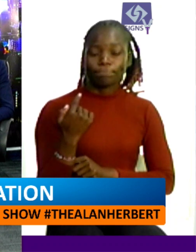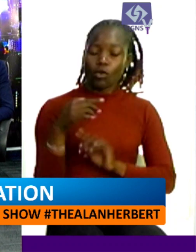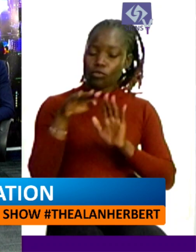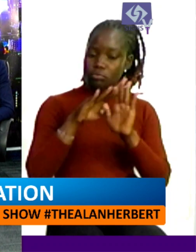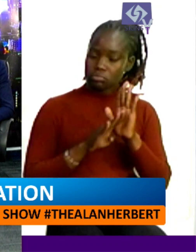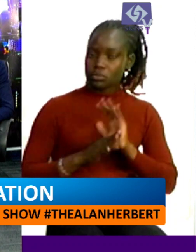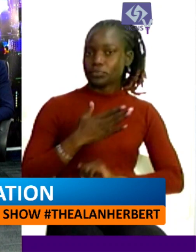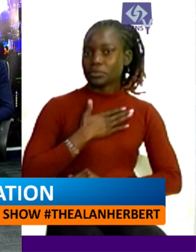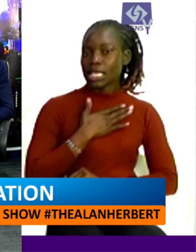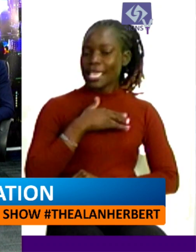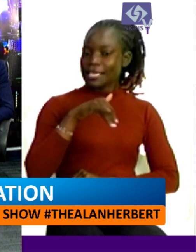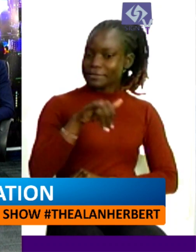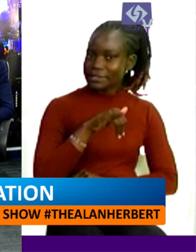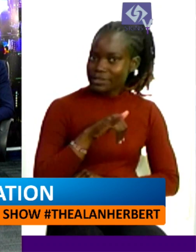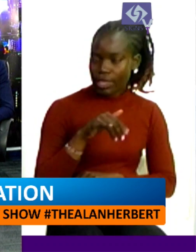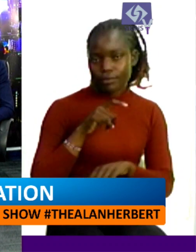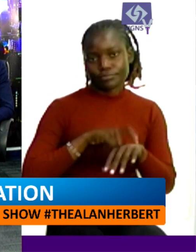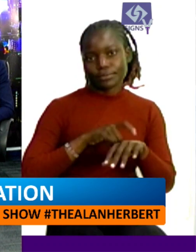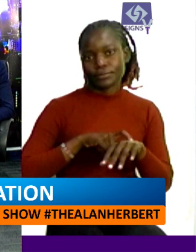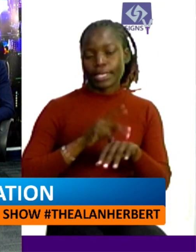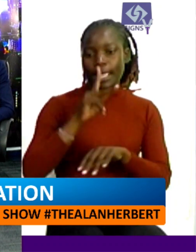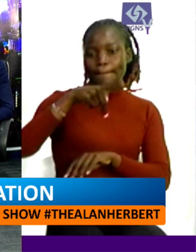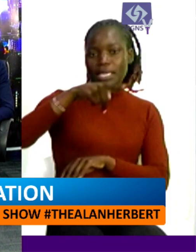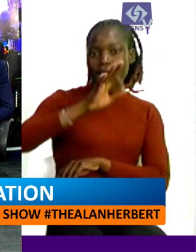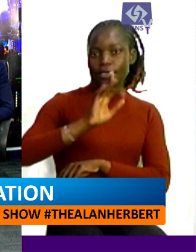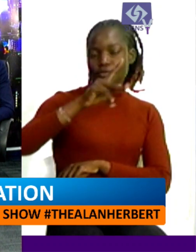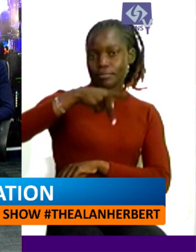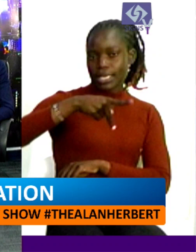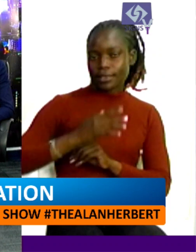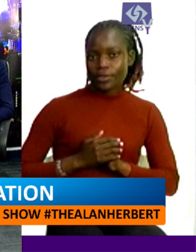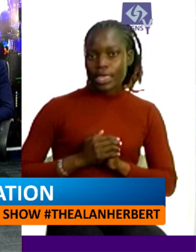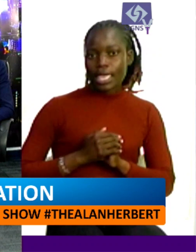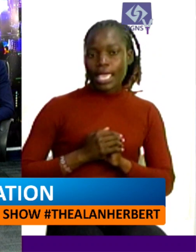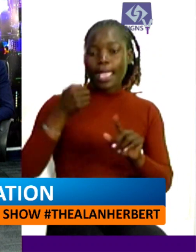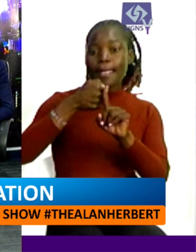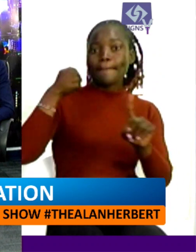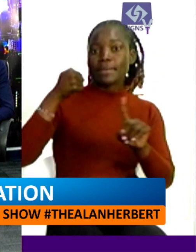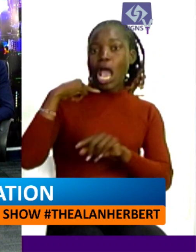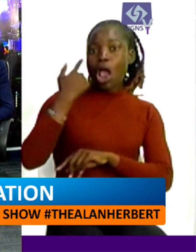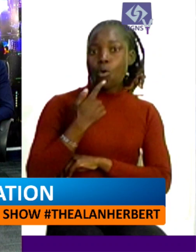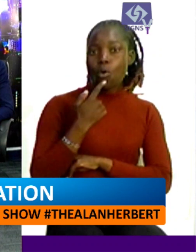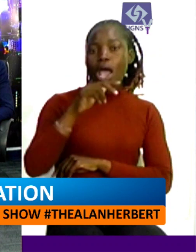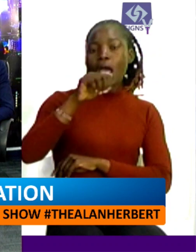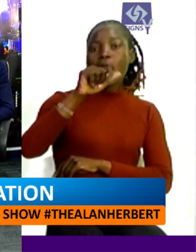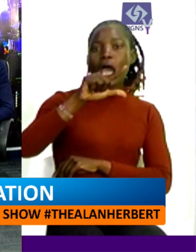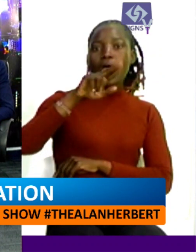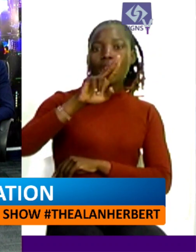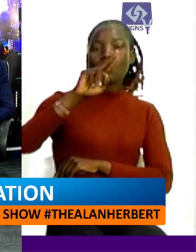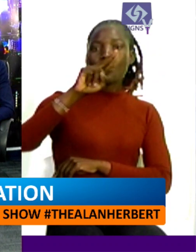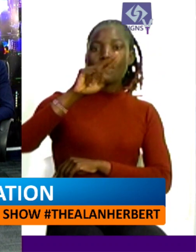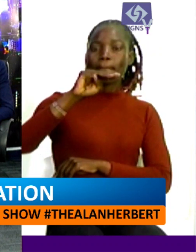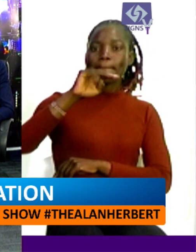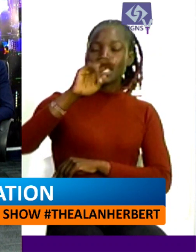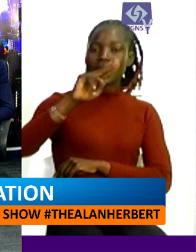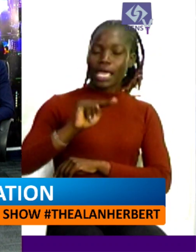program. At the same time, the PFP impact the alumni with